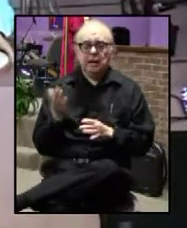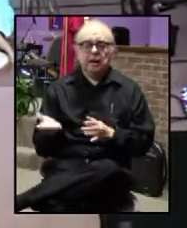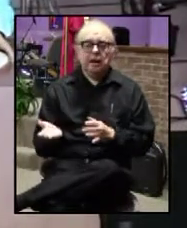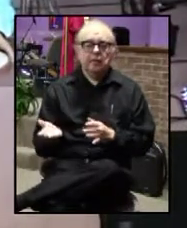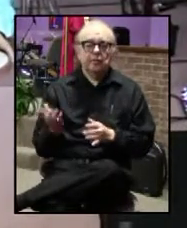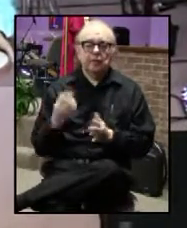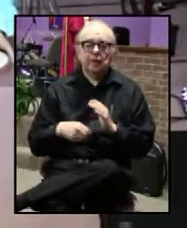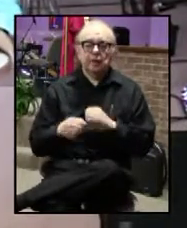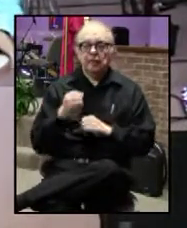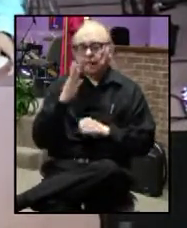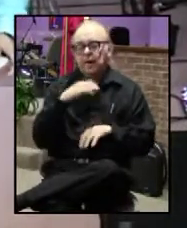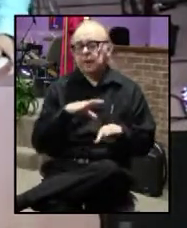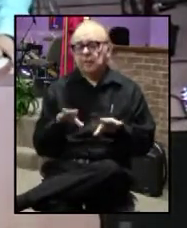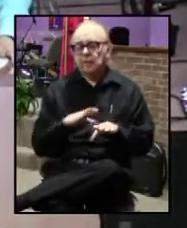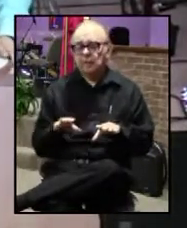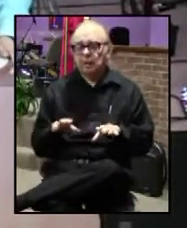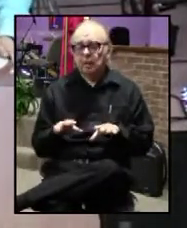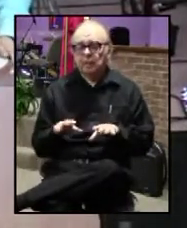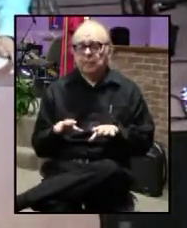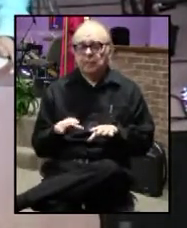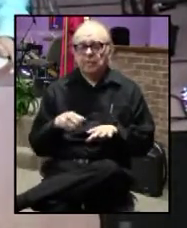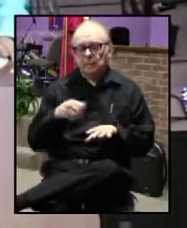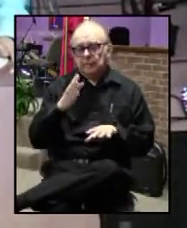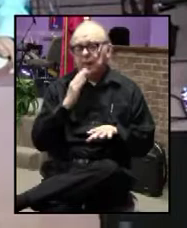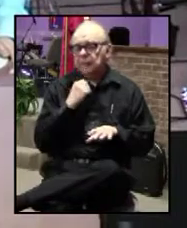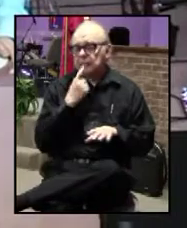did. He said, well done, son.